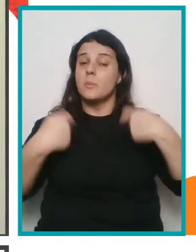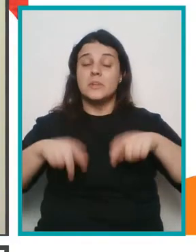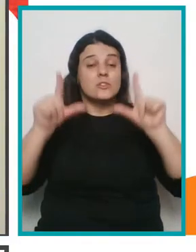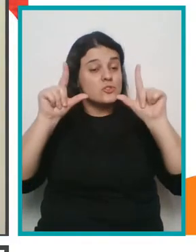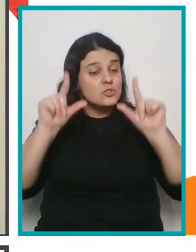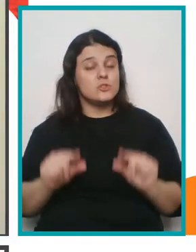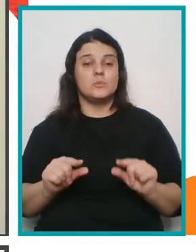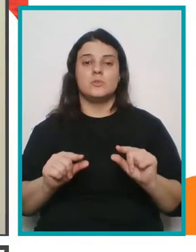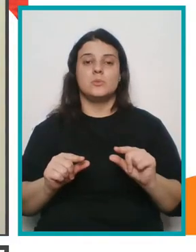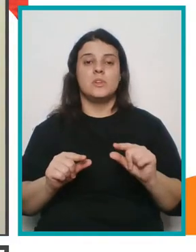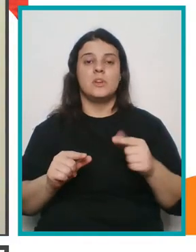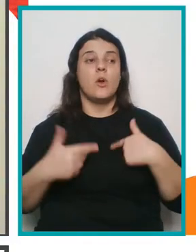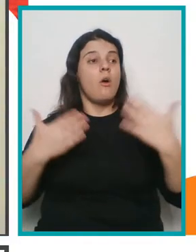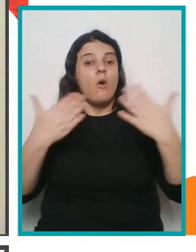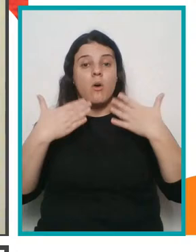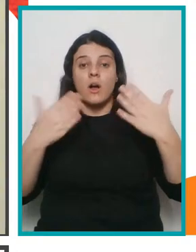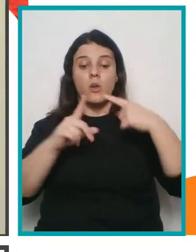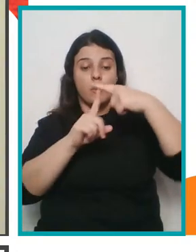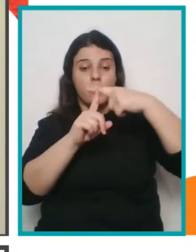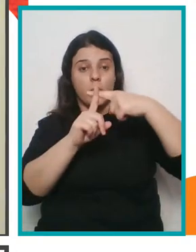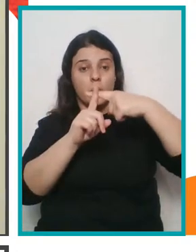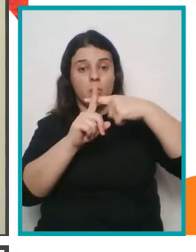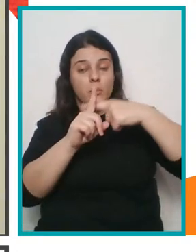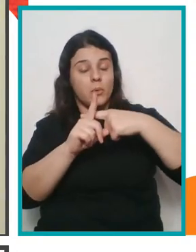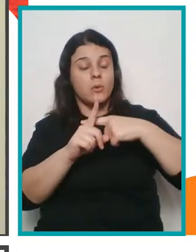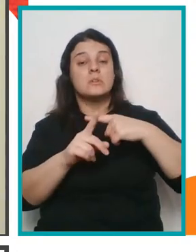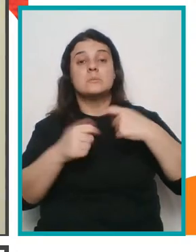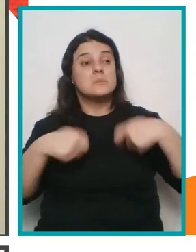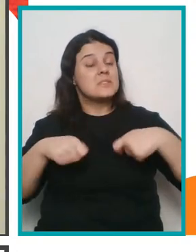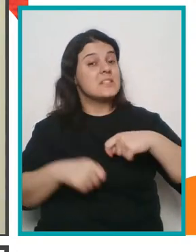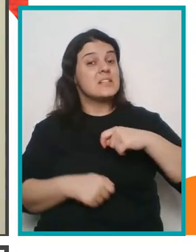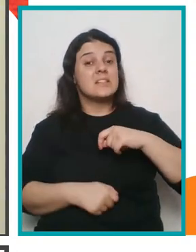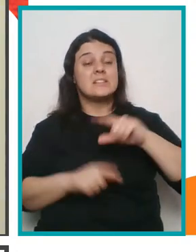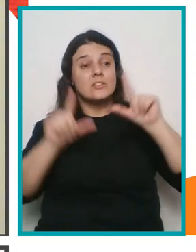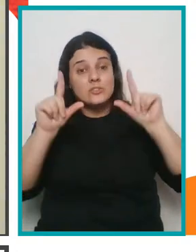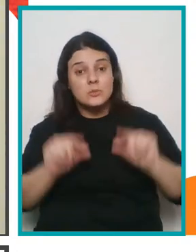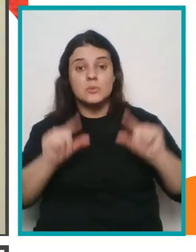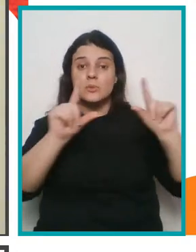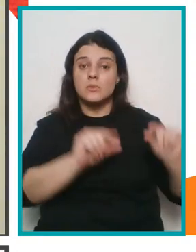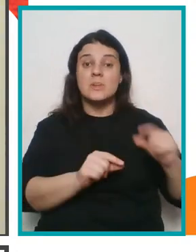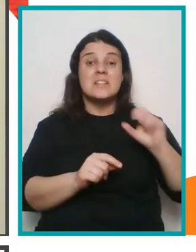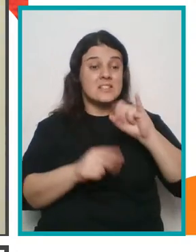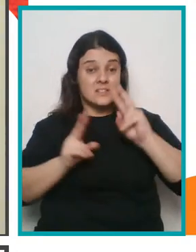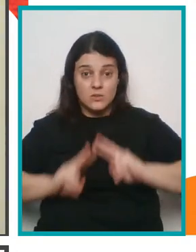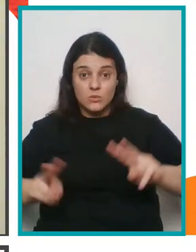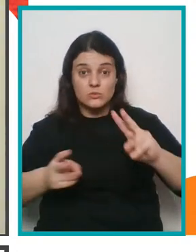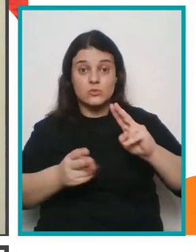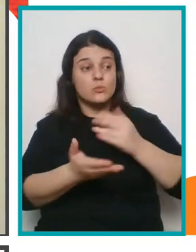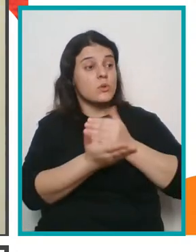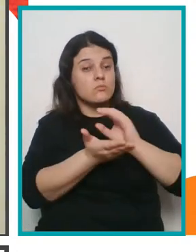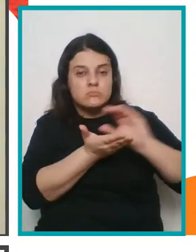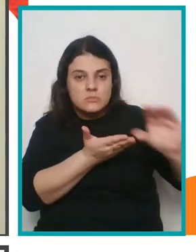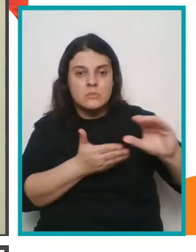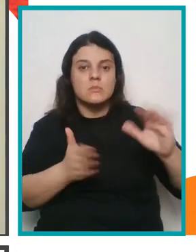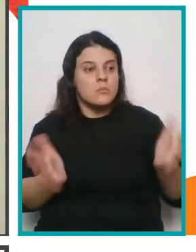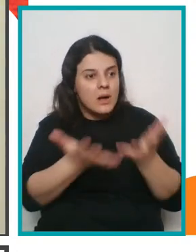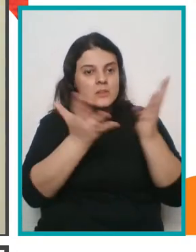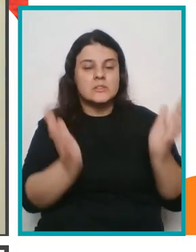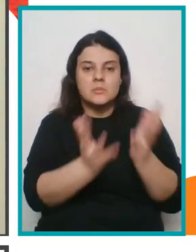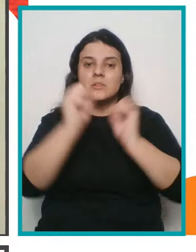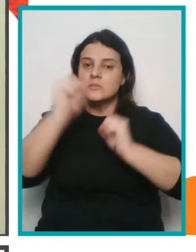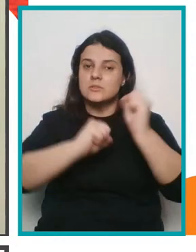coal power plants, is not going to save us. It's only going to make the situation worse,